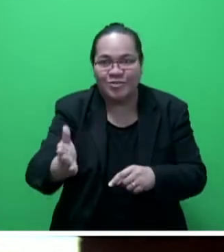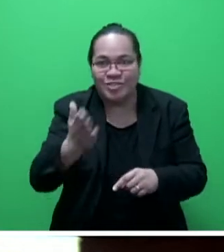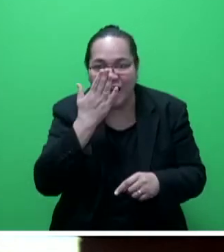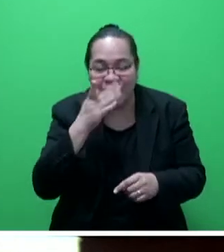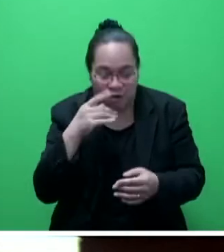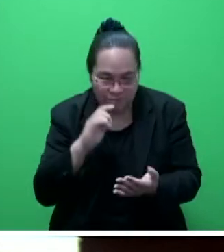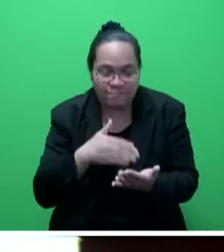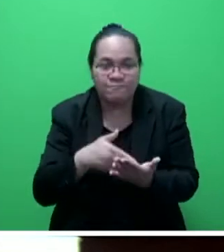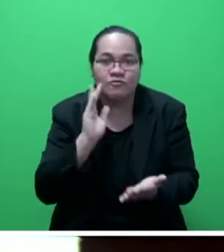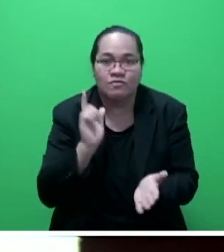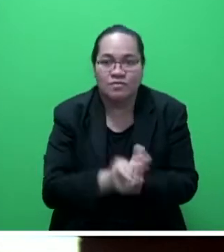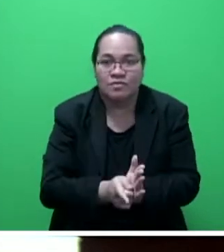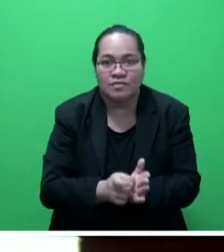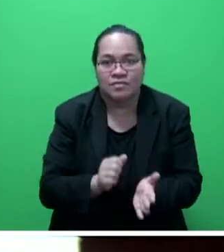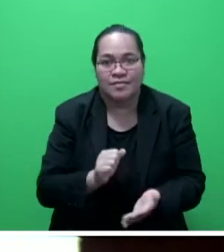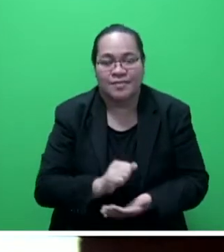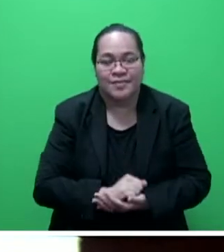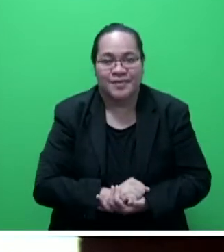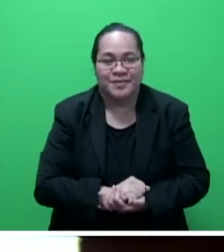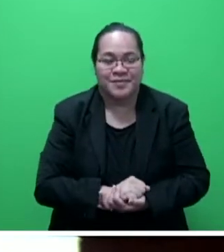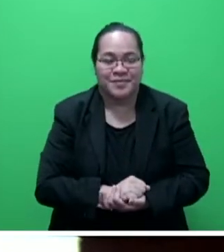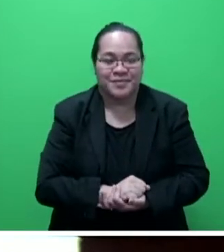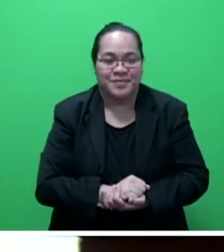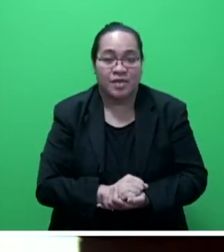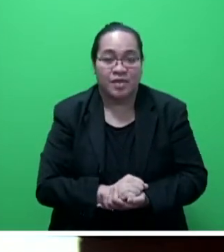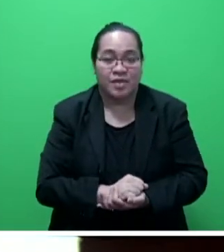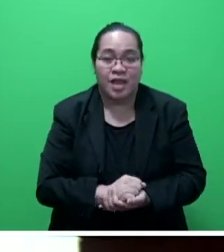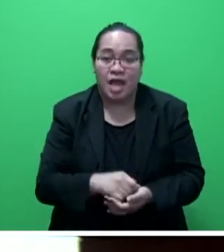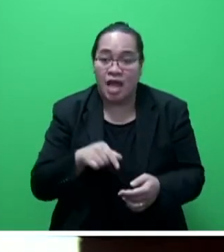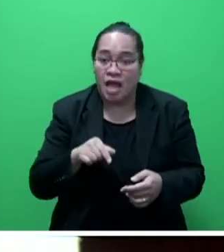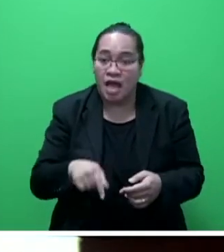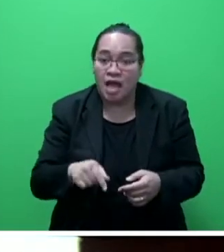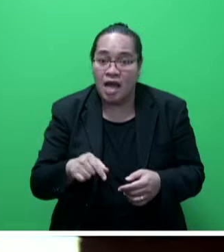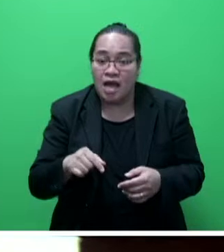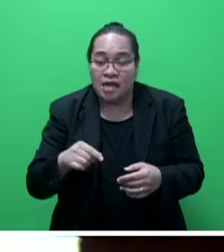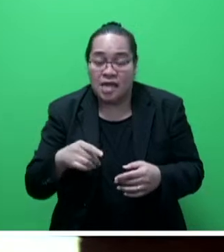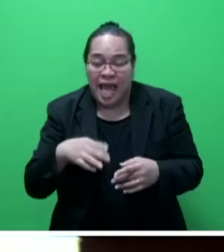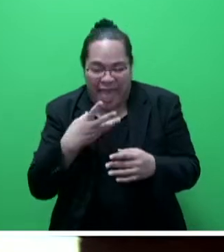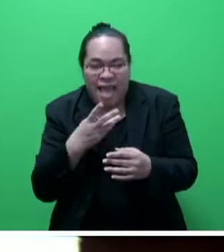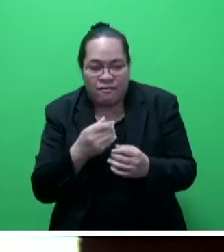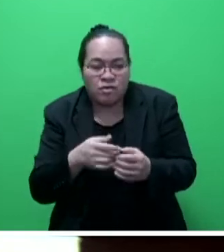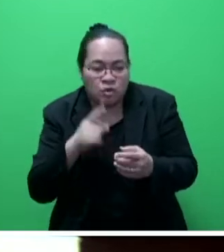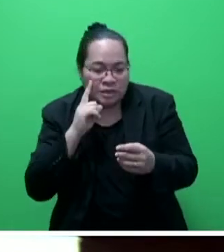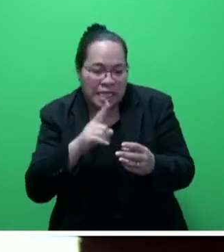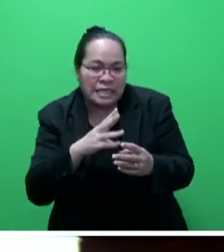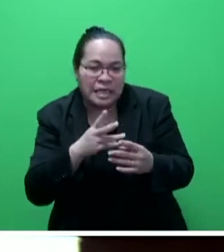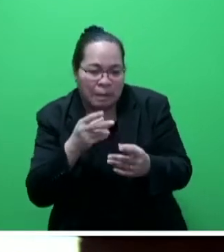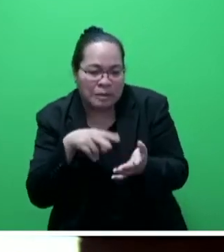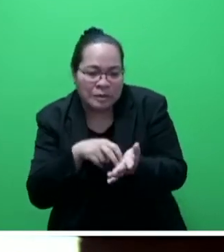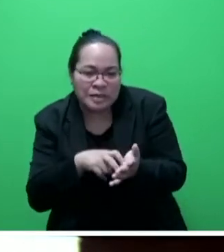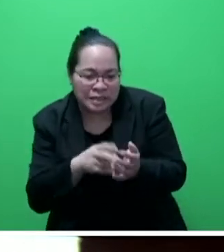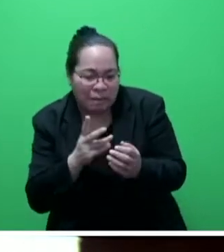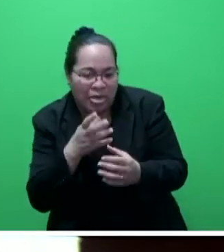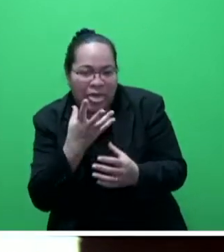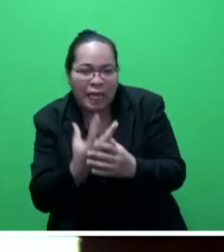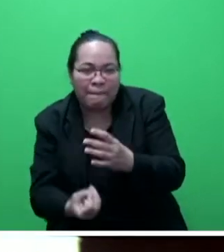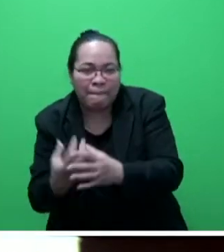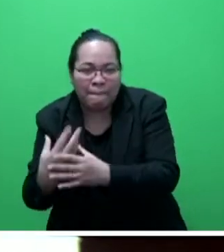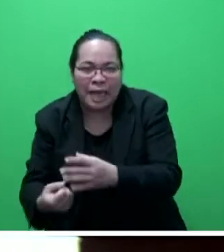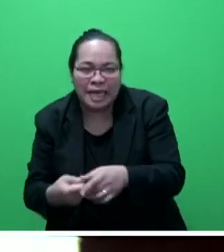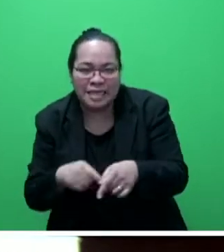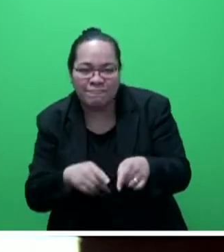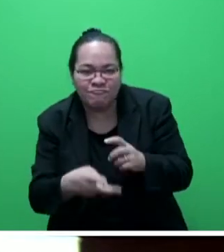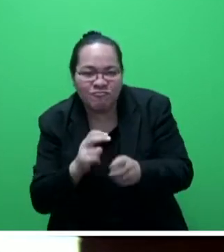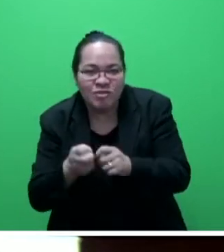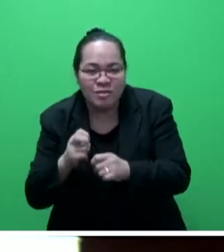approval process. Mr. Speaker, sir, there are significant gaps in the existing legislation. For example,